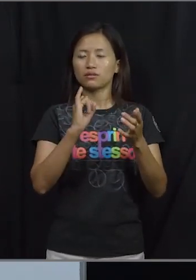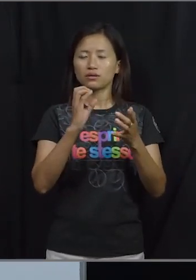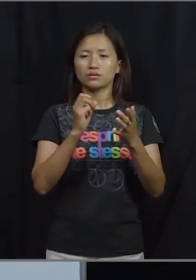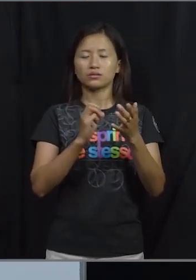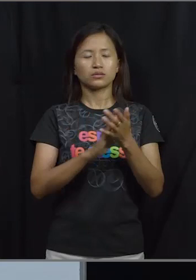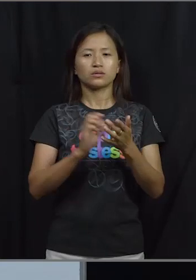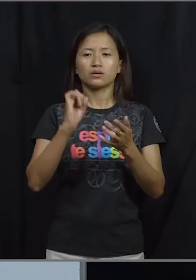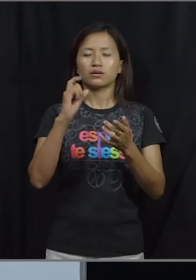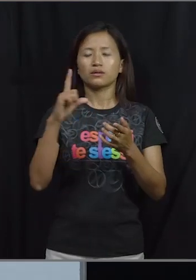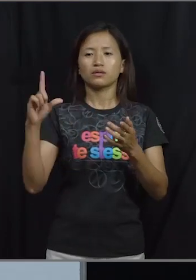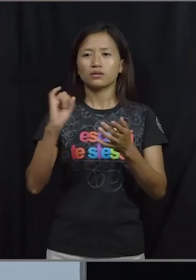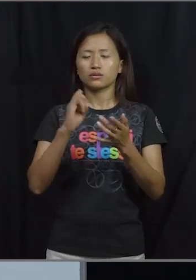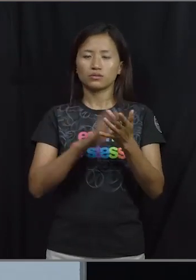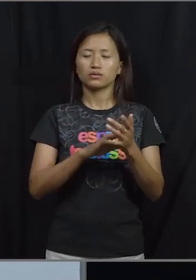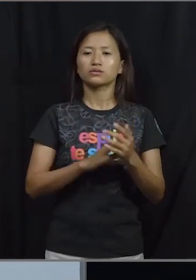of